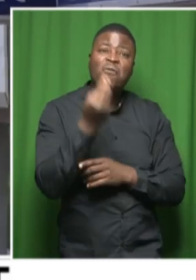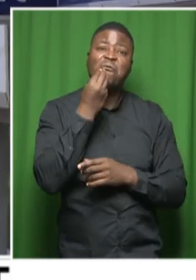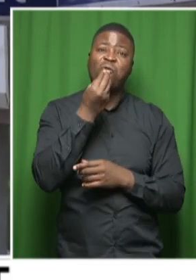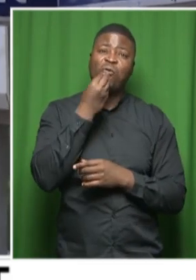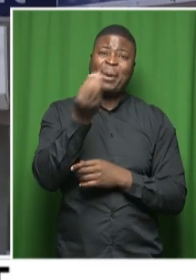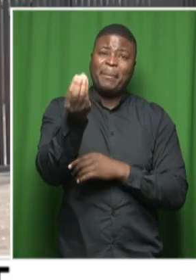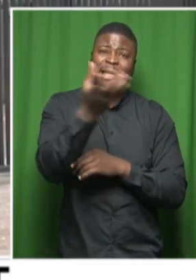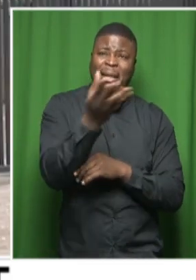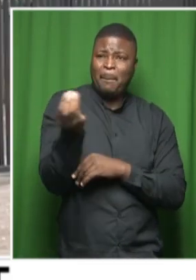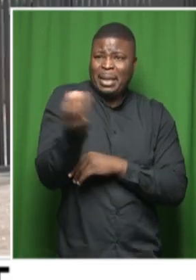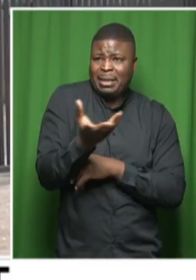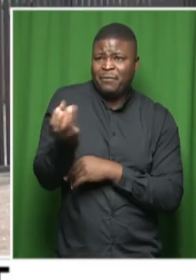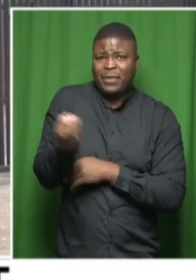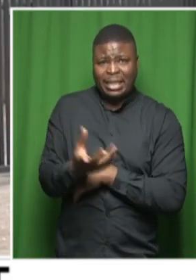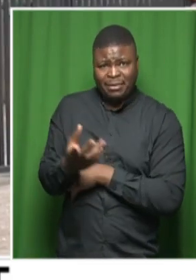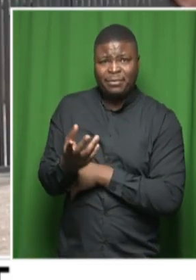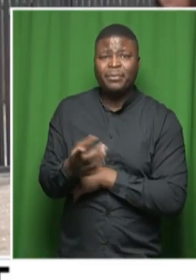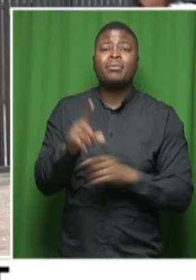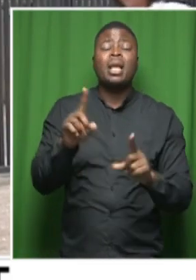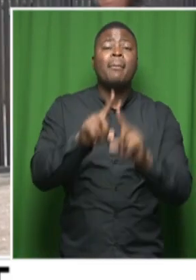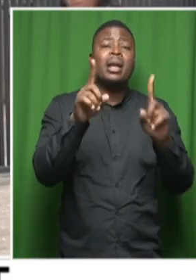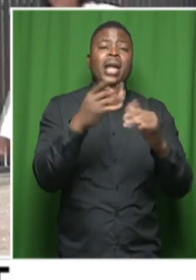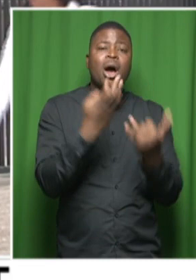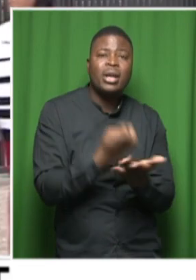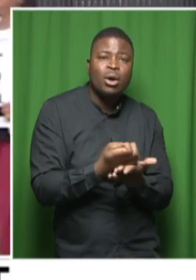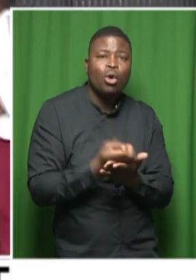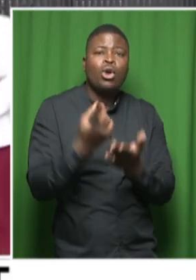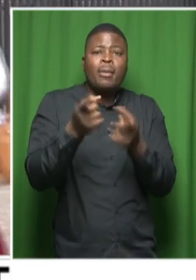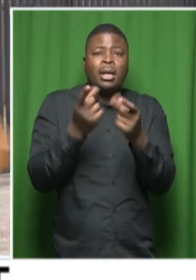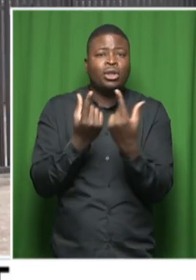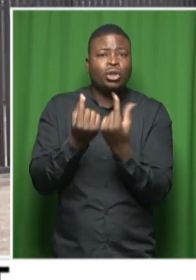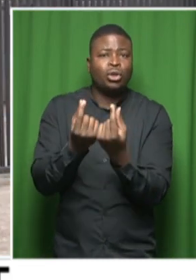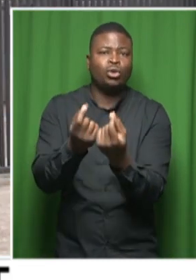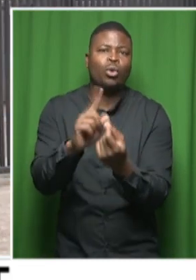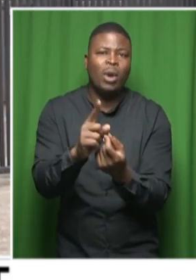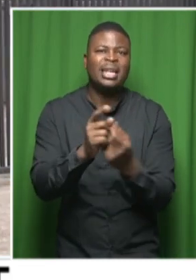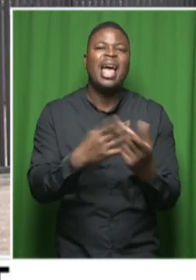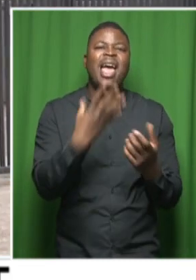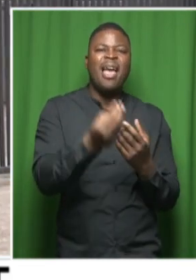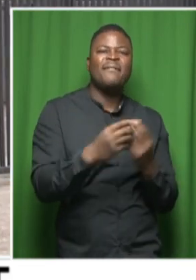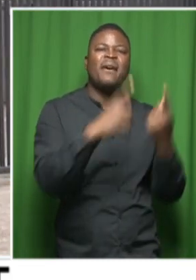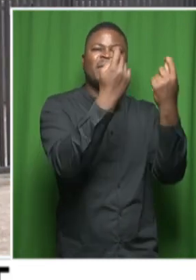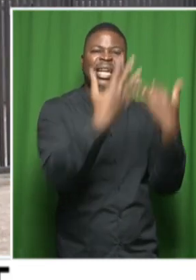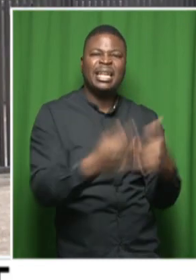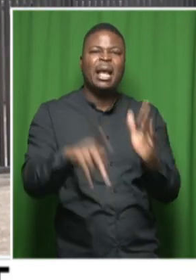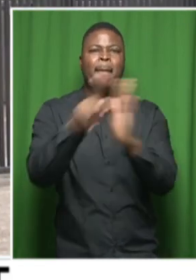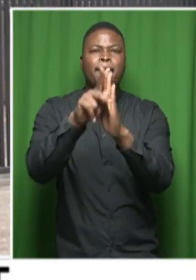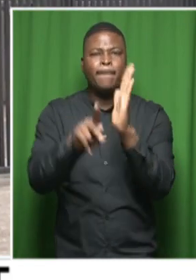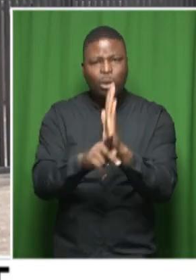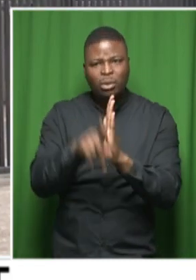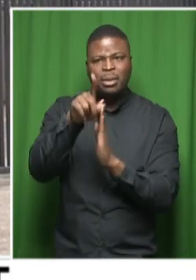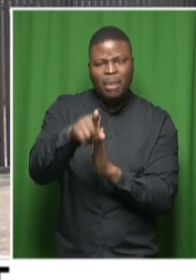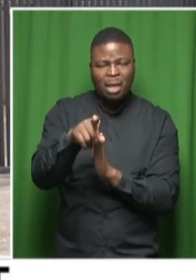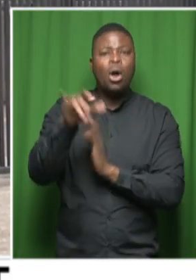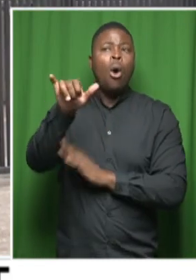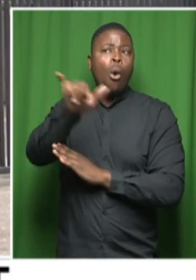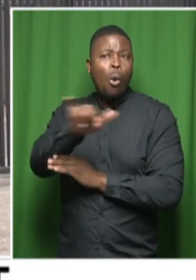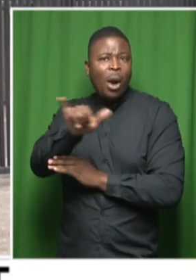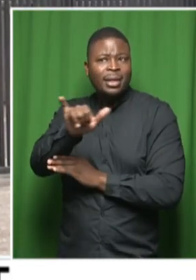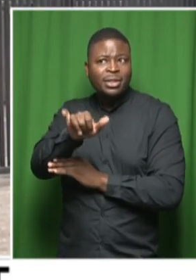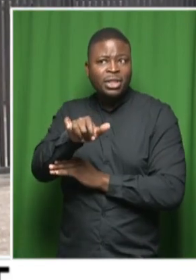fiscal side of the economy has done to support the monetary policy is to increase wheat production. We've seen